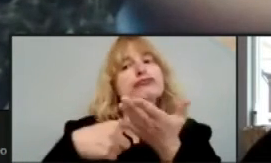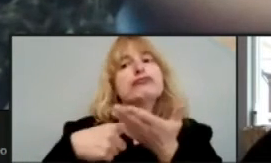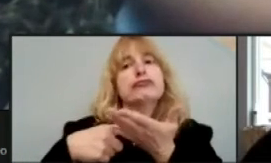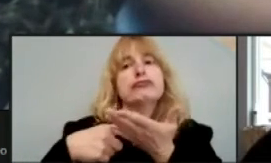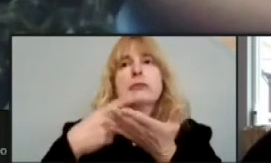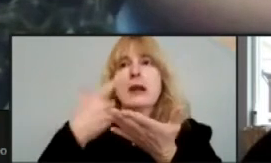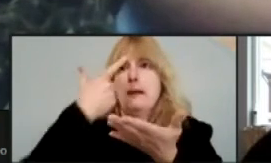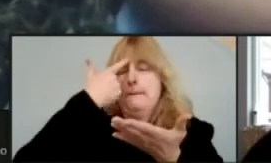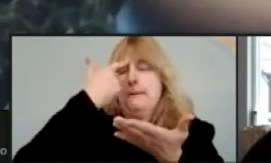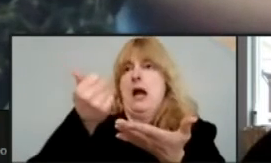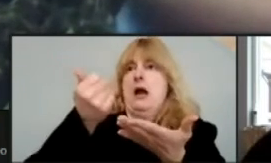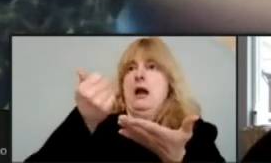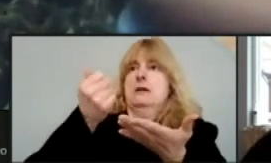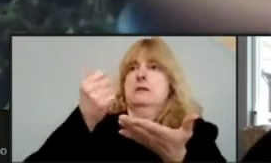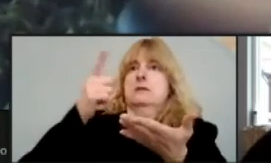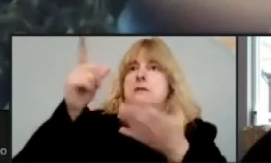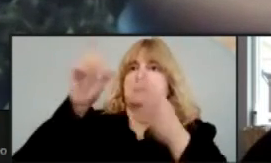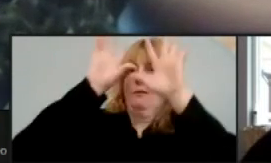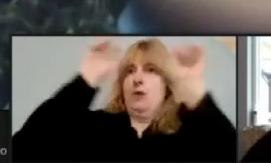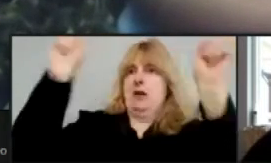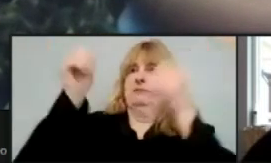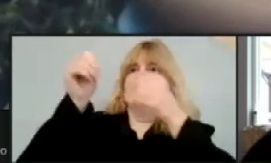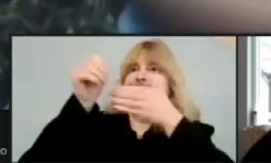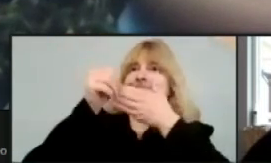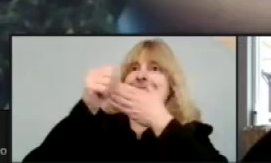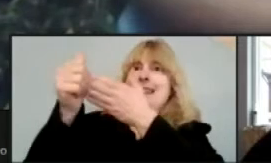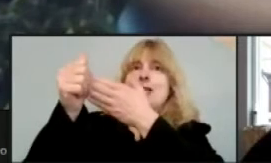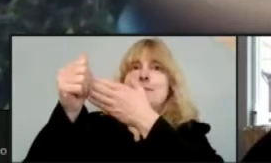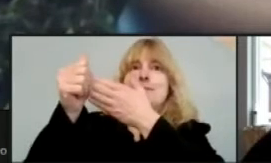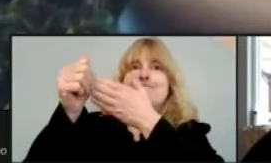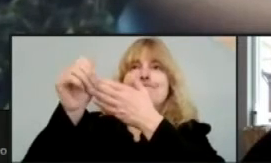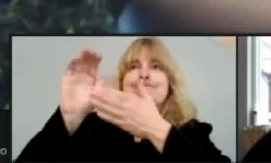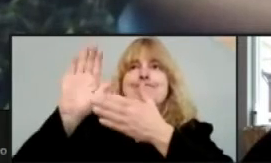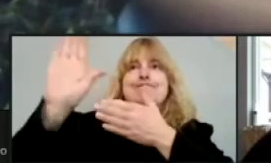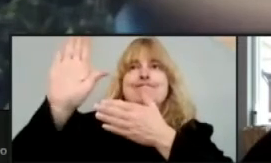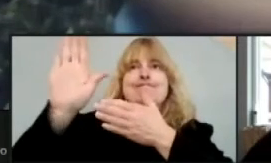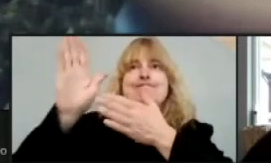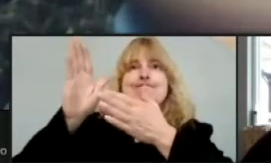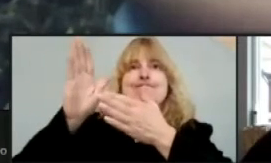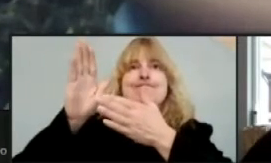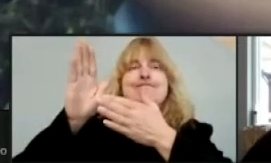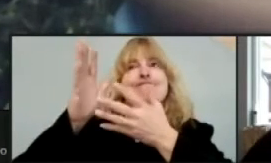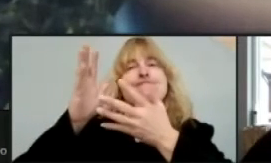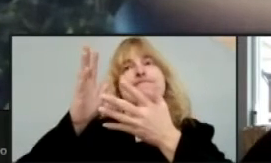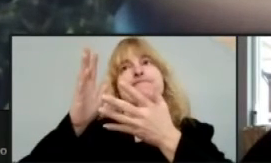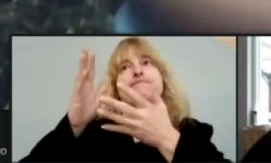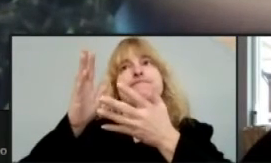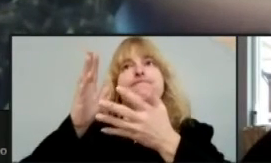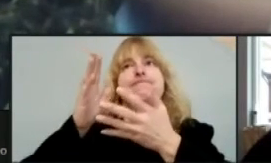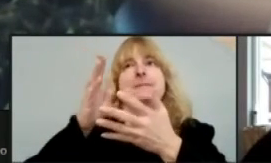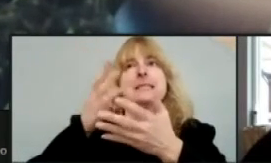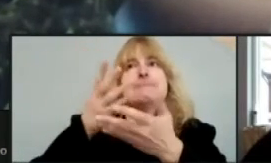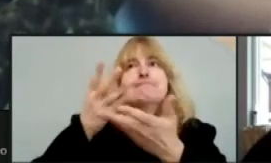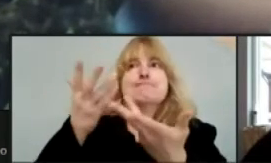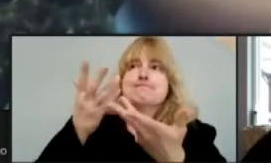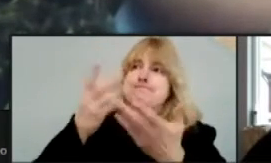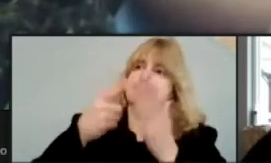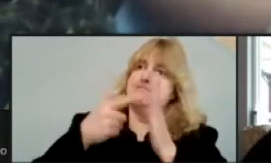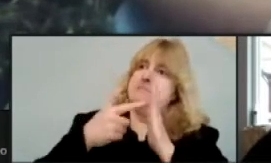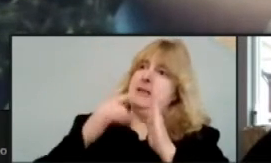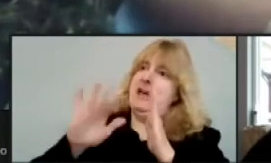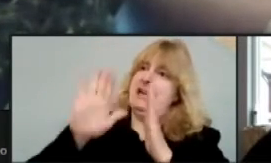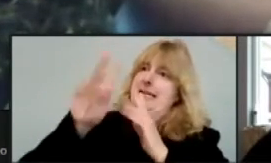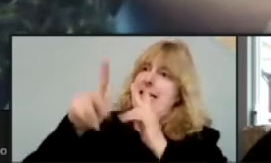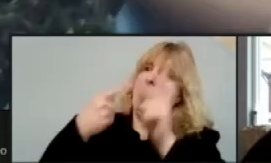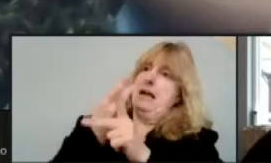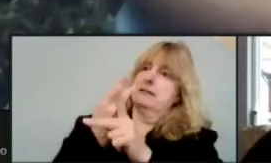the president's leadership has brought forth a level of racism that has